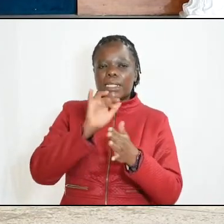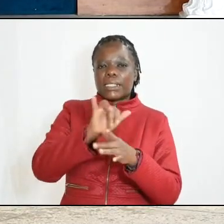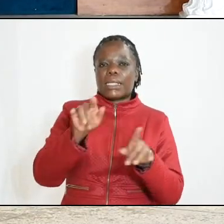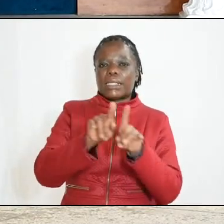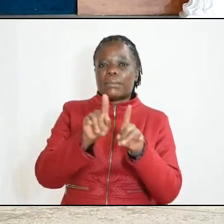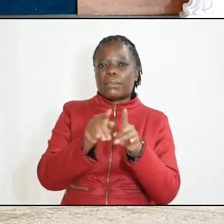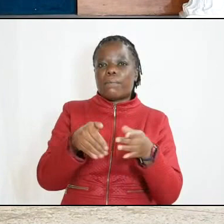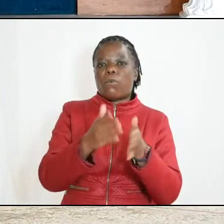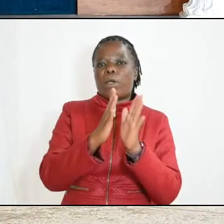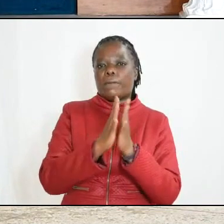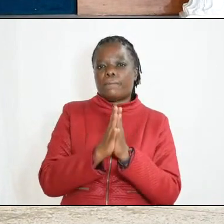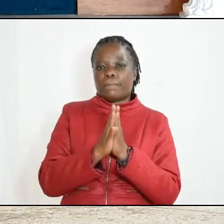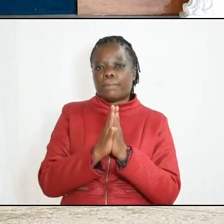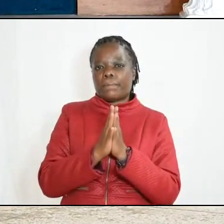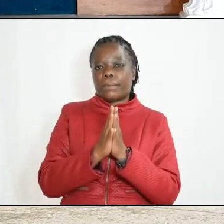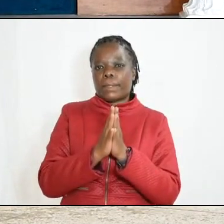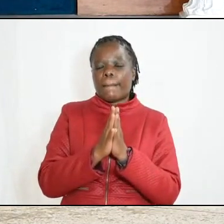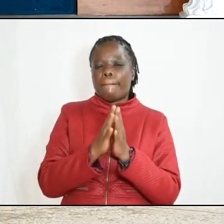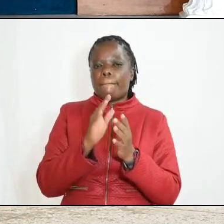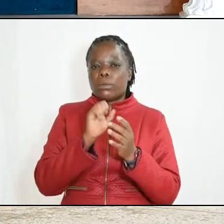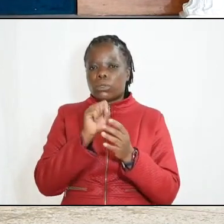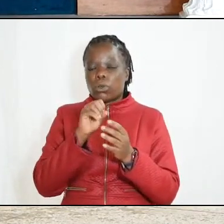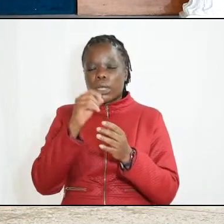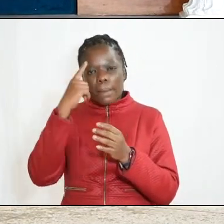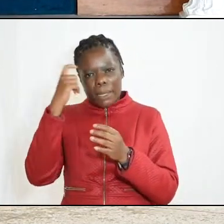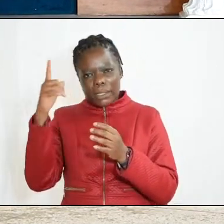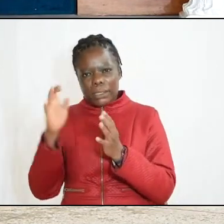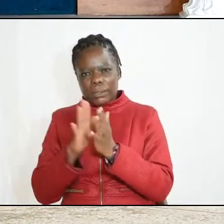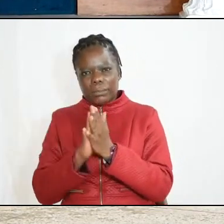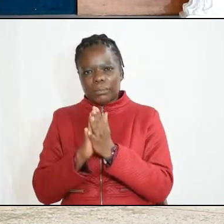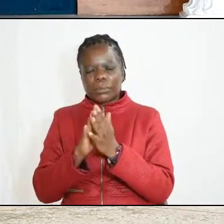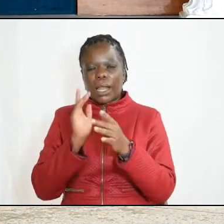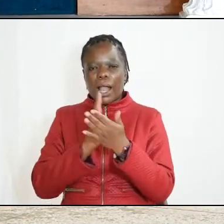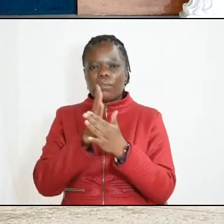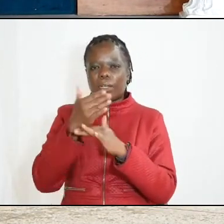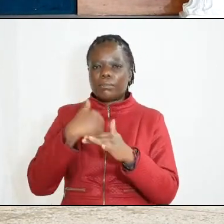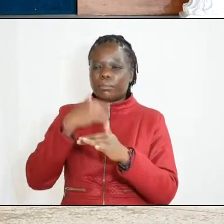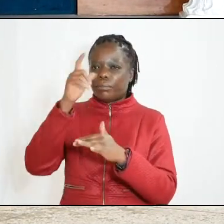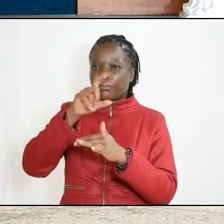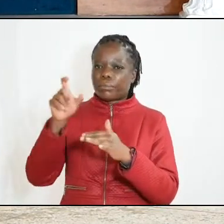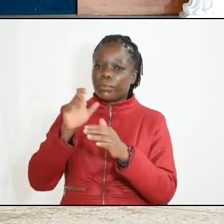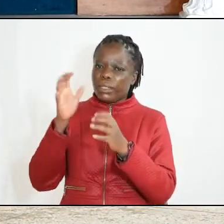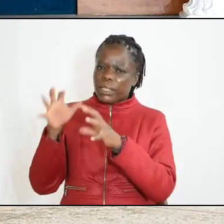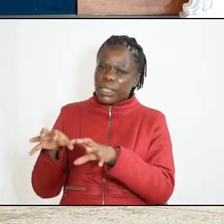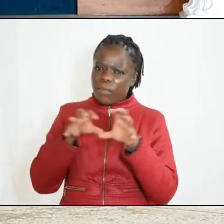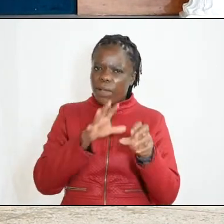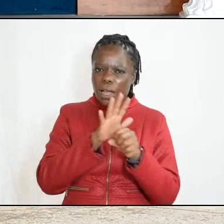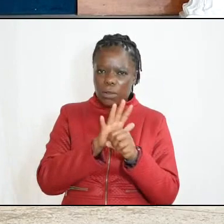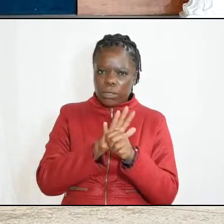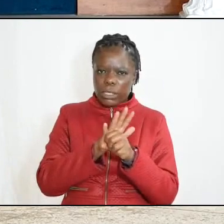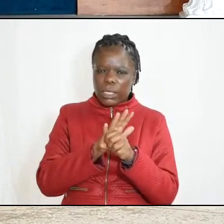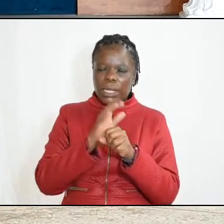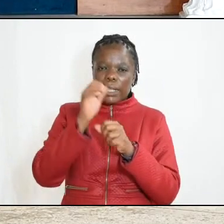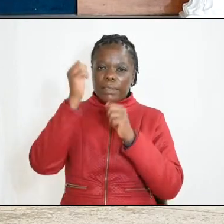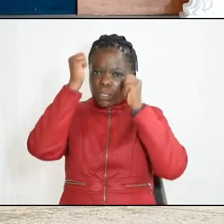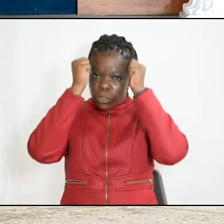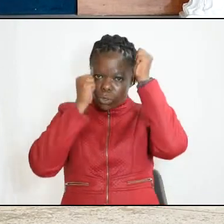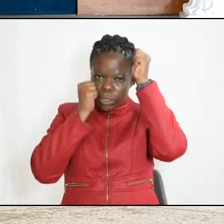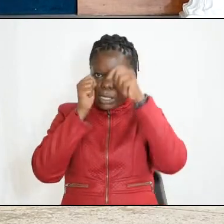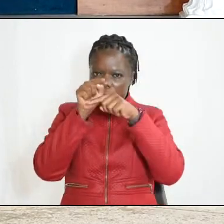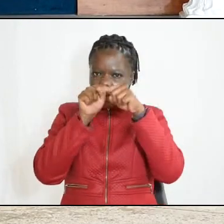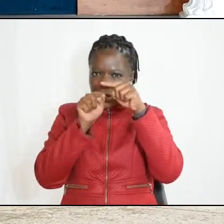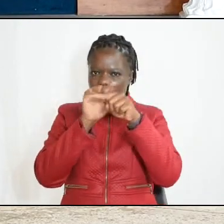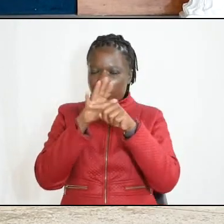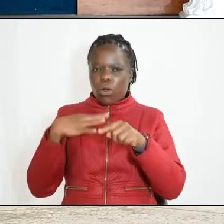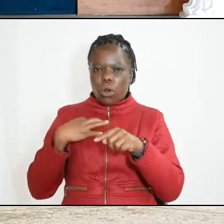read. Henry and Arnold, just imagine, after putting Jesus throughout this much suffering, the soldiers divided his